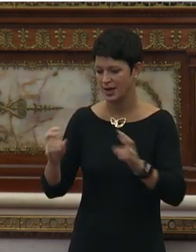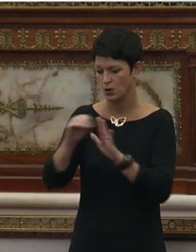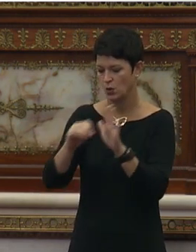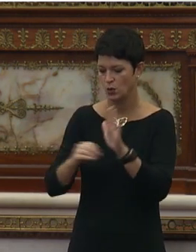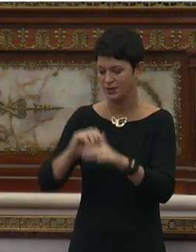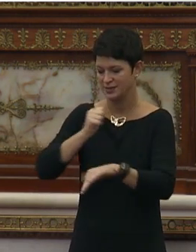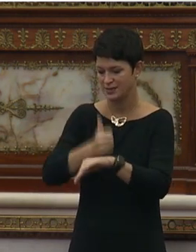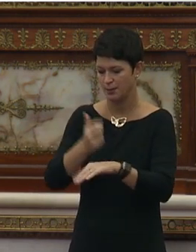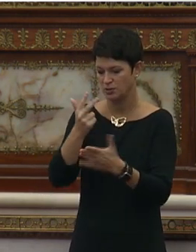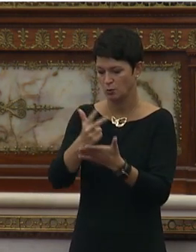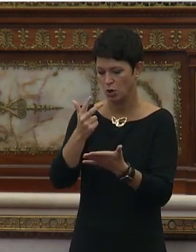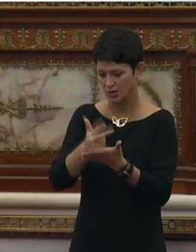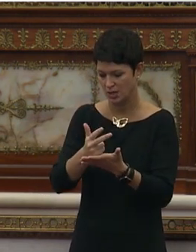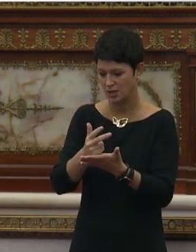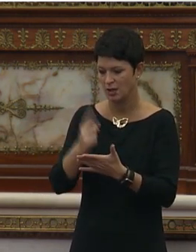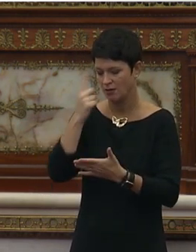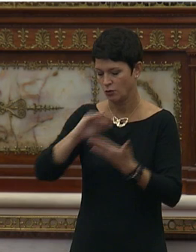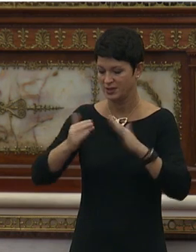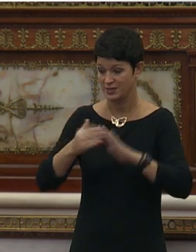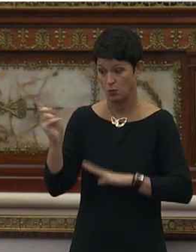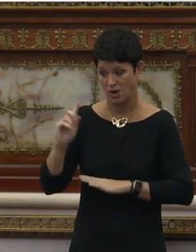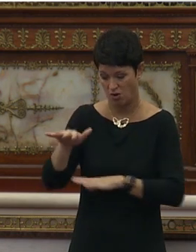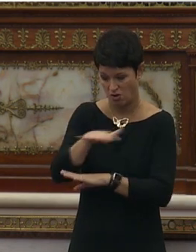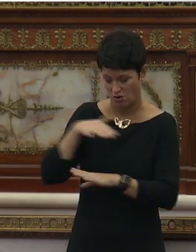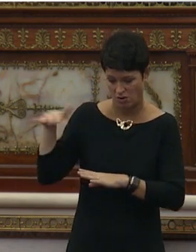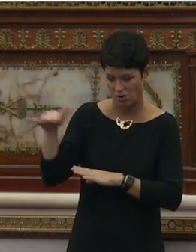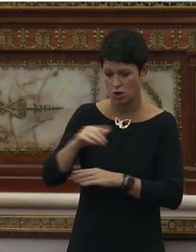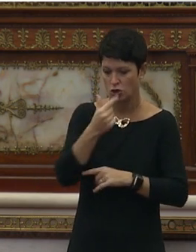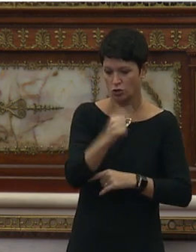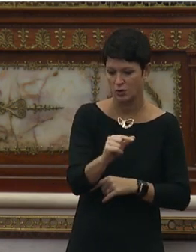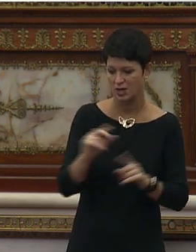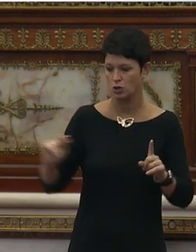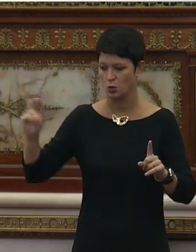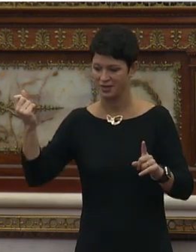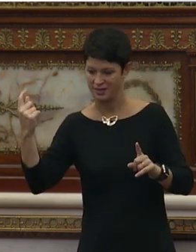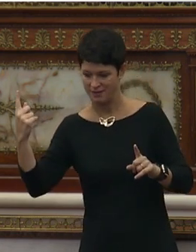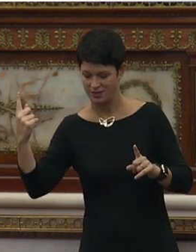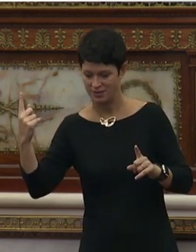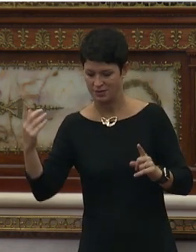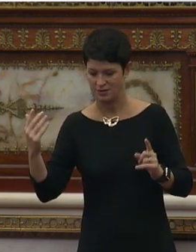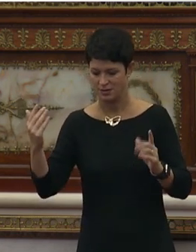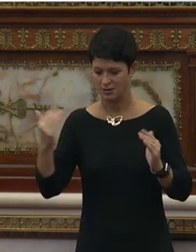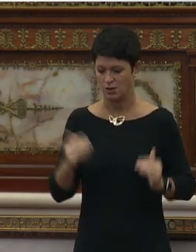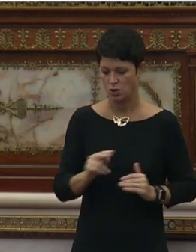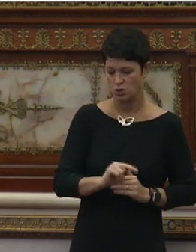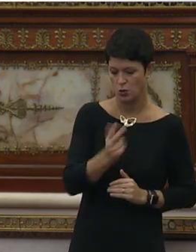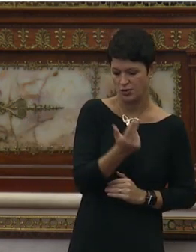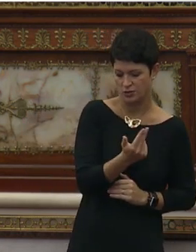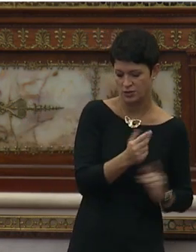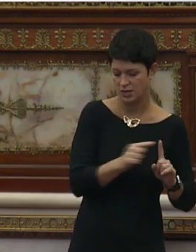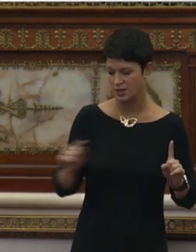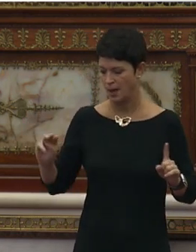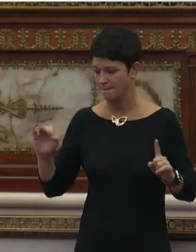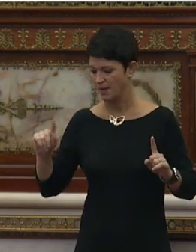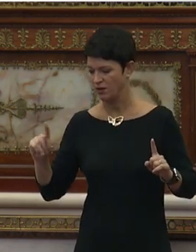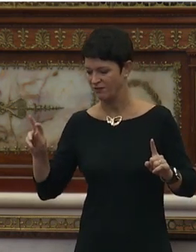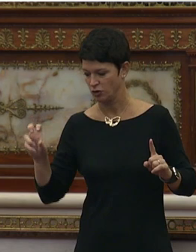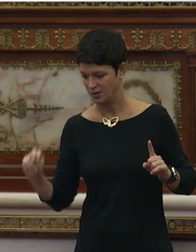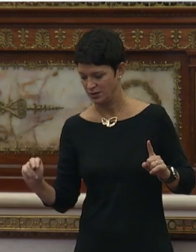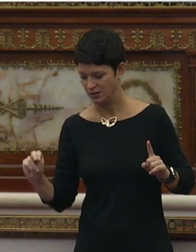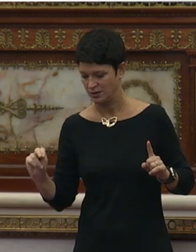Ordinance Establishing Parking Regulations in the Vicinity of Green Street and North 11th Street, North 13th Street and Mount Vernon